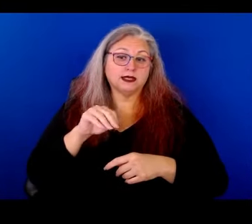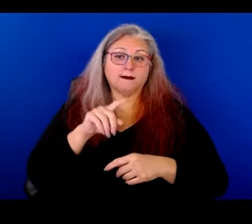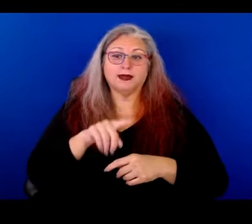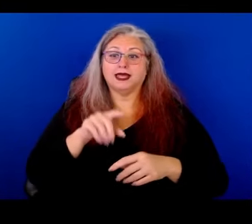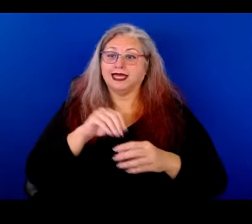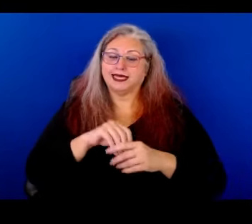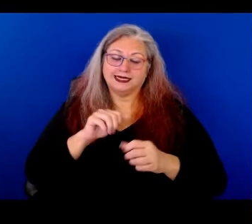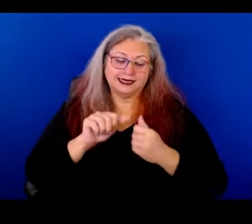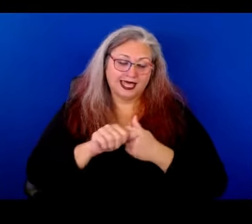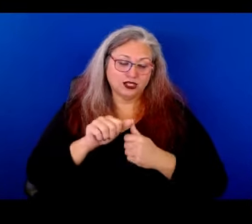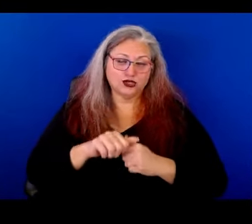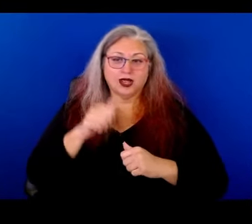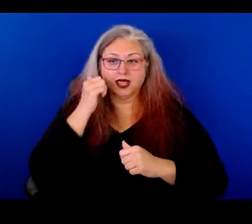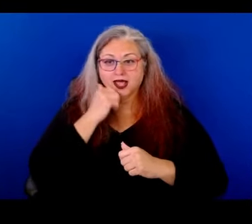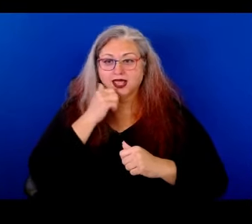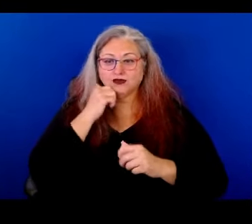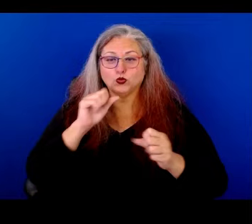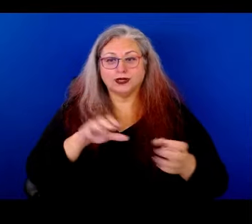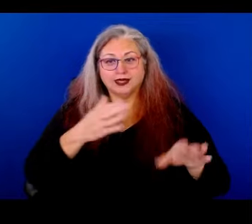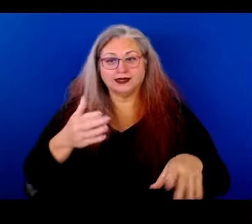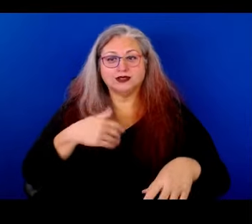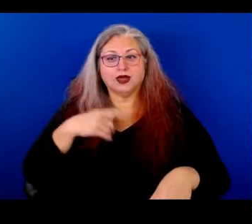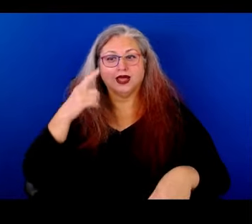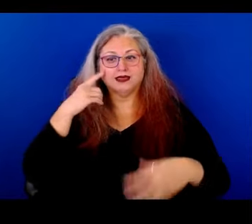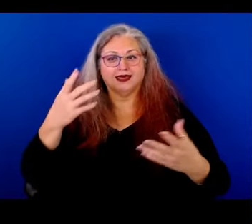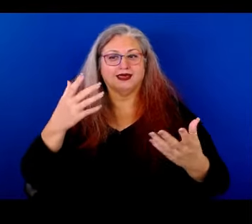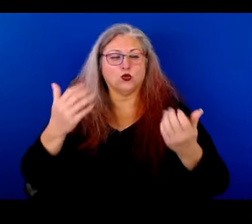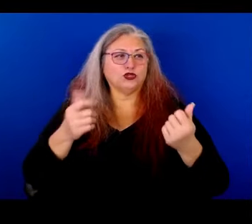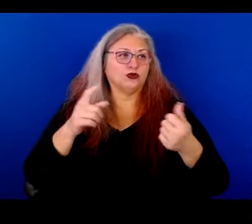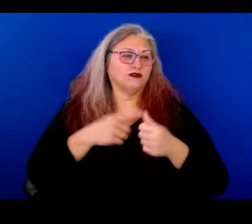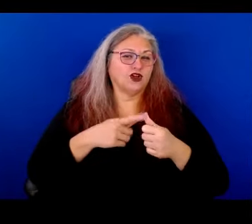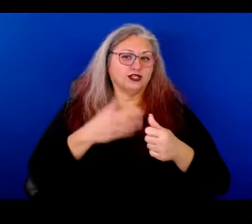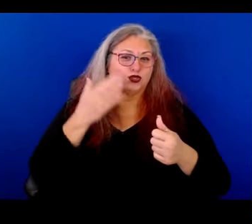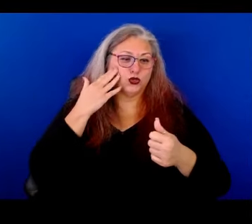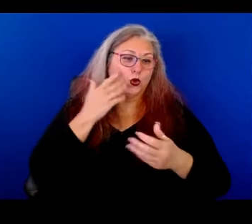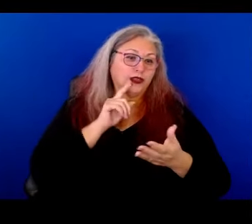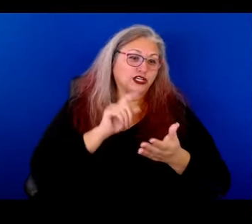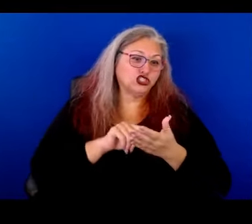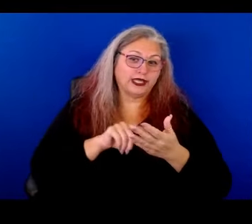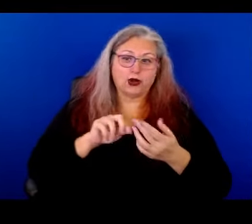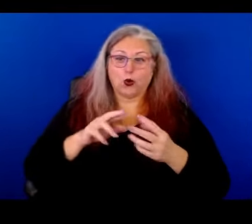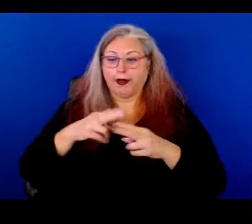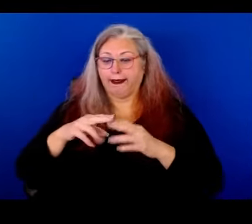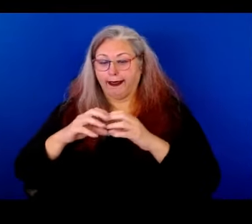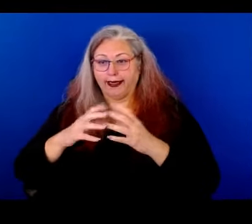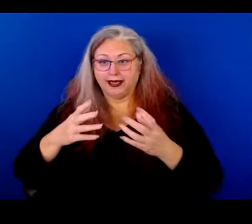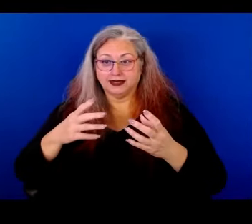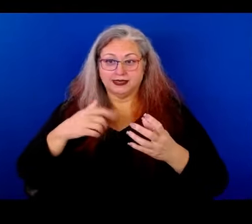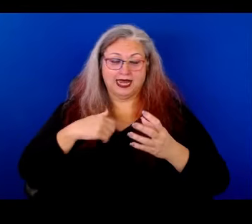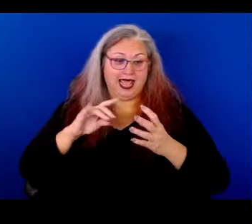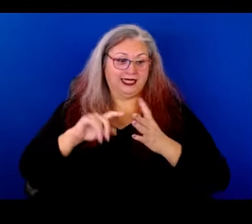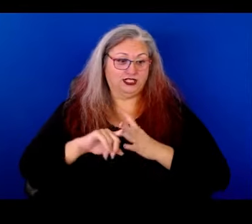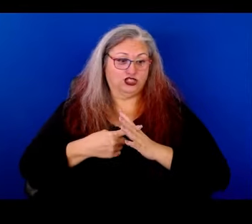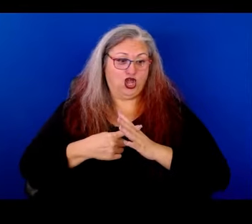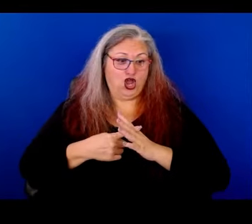mortal danger every day. And I often think it's like, what came first, you know, the chicken or the egg? Did I